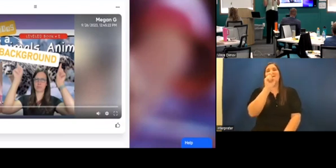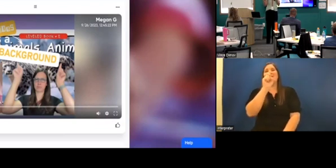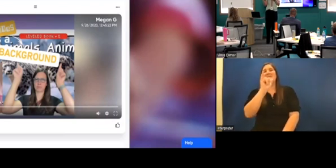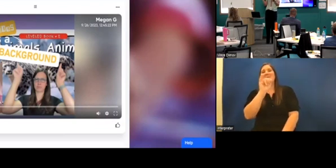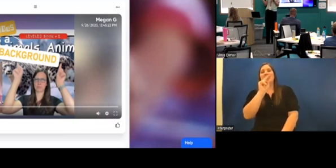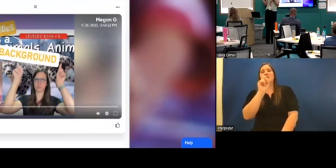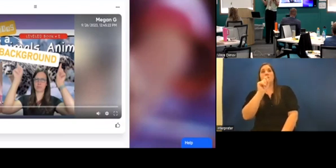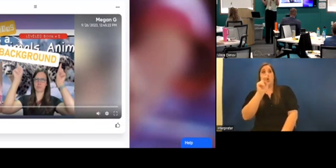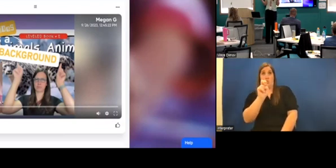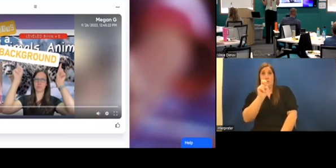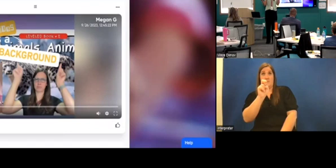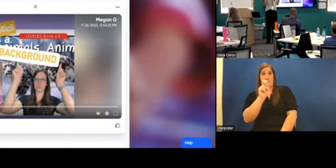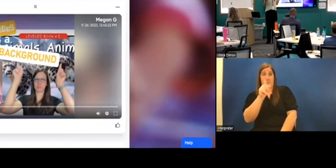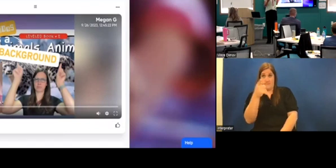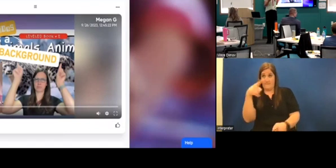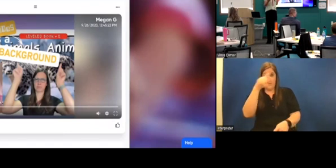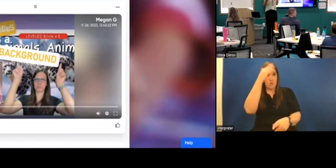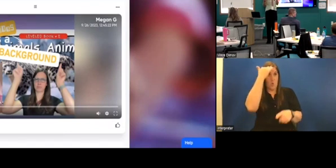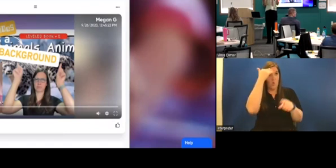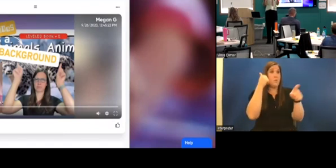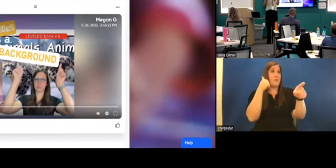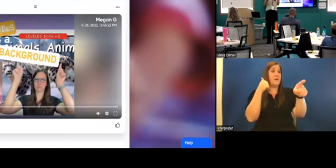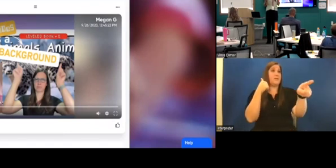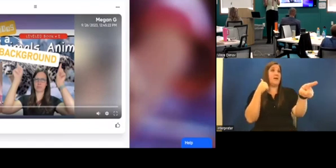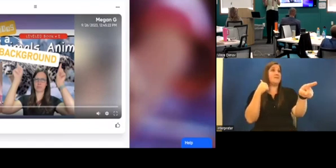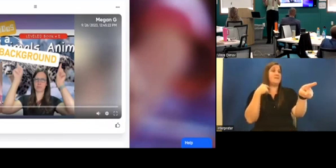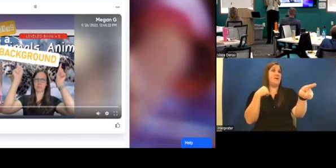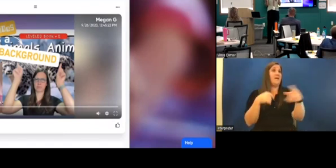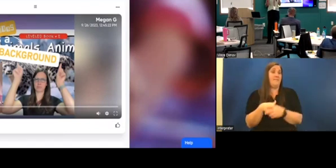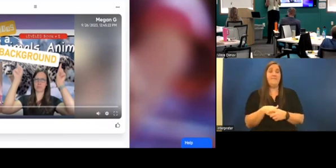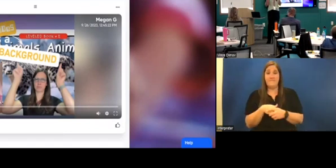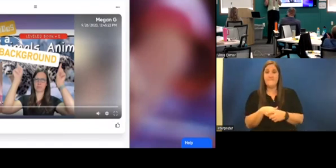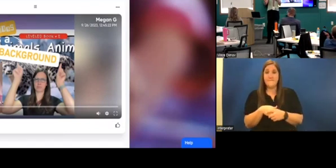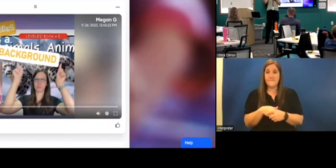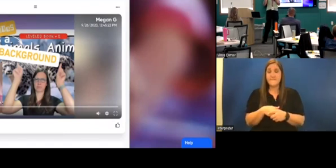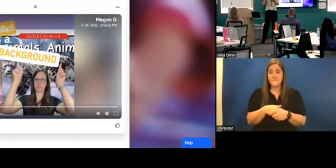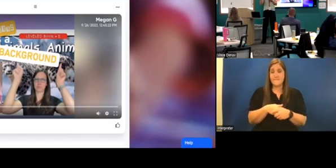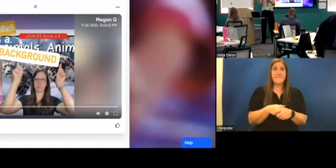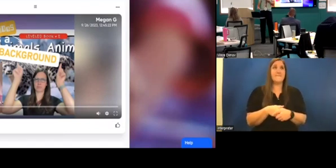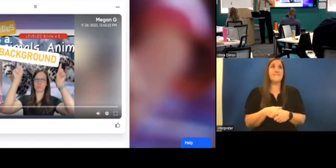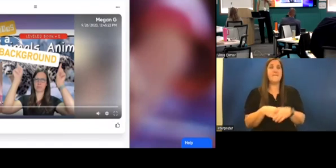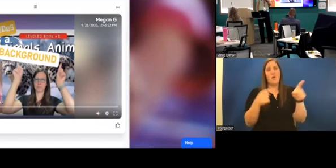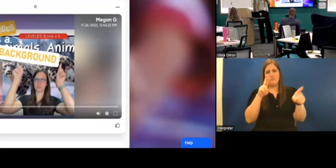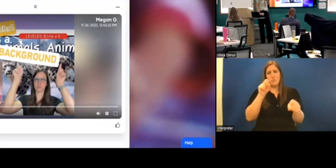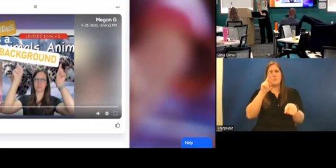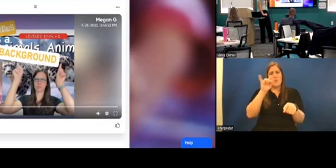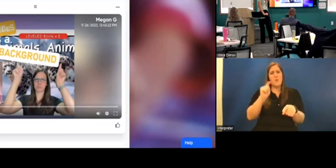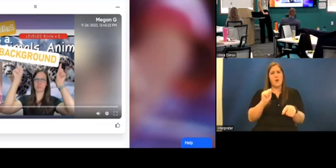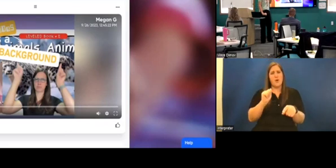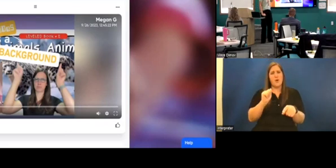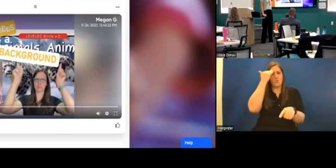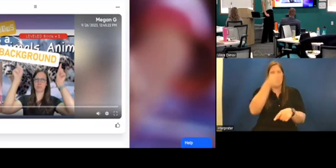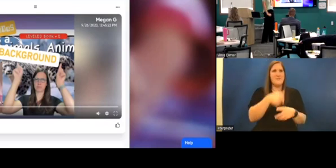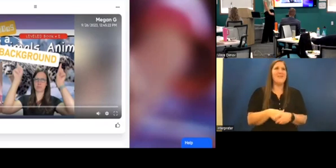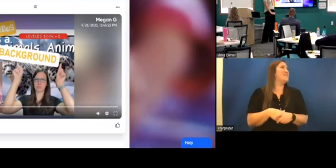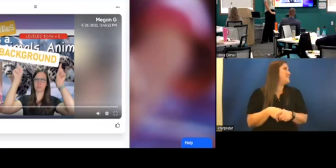how to do that? Has anyone done that before? No? No. A few yeses and some no's? Okay. Roberta knows what I'm talking about. Okay, so I'm